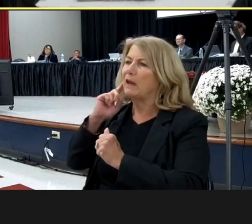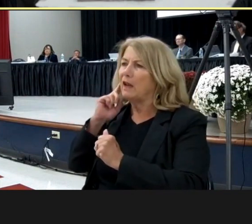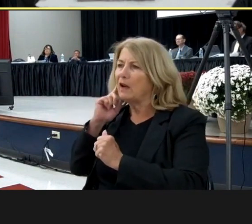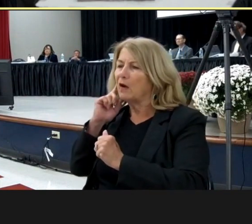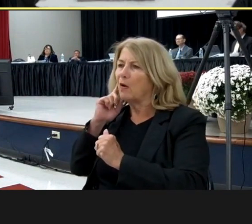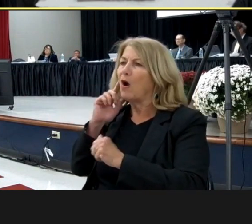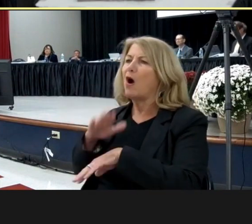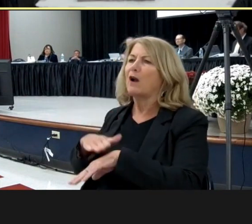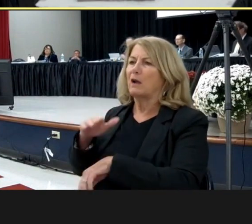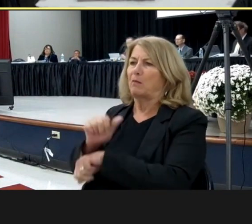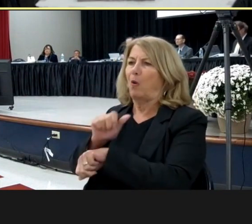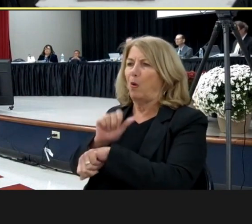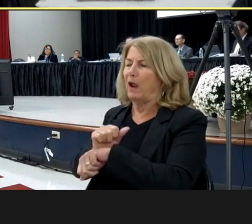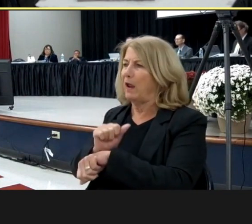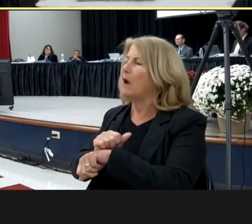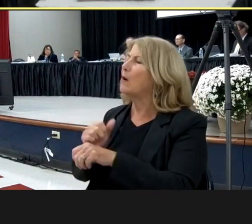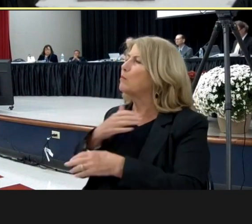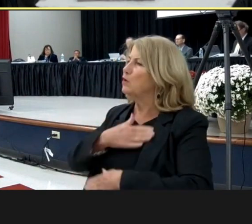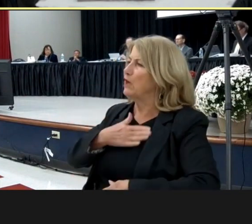Day.